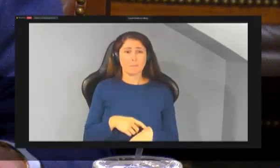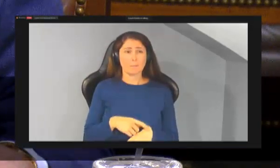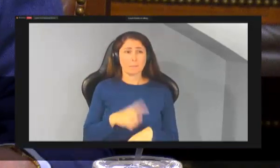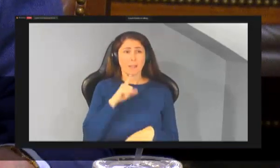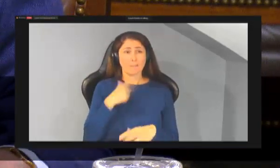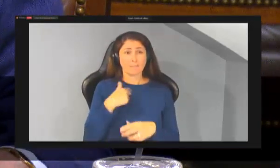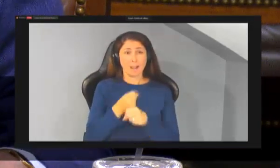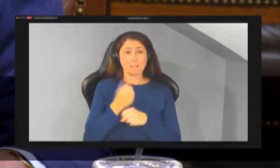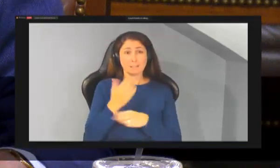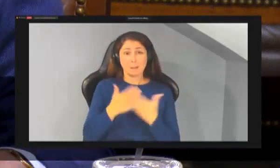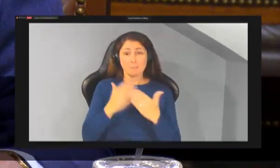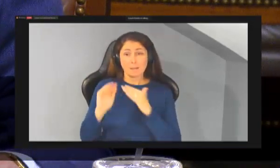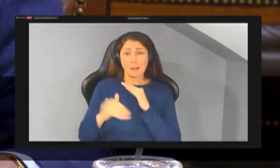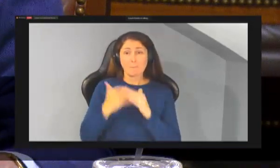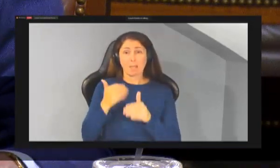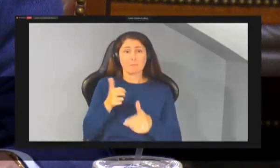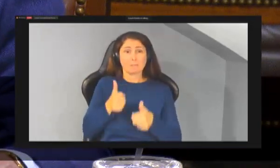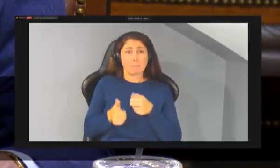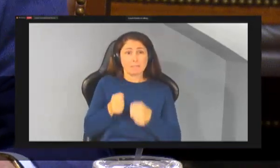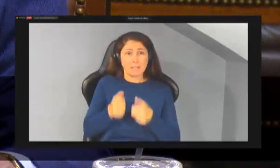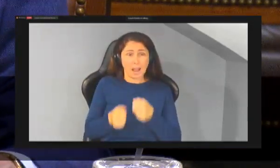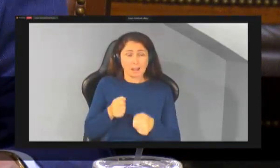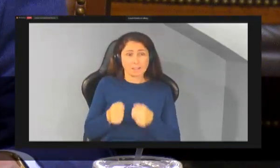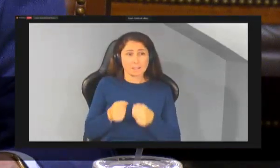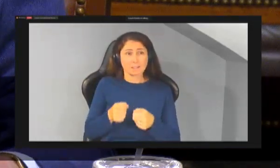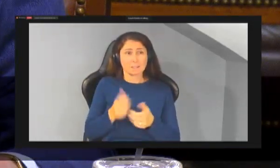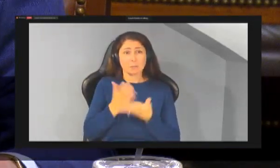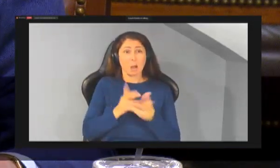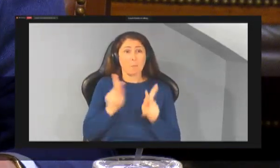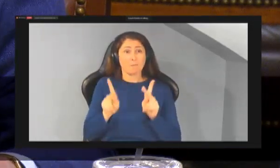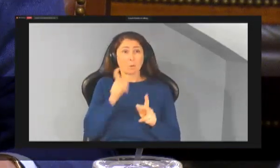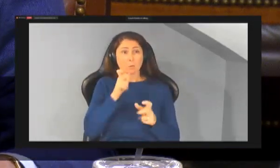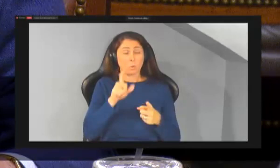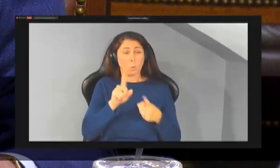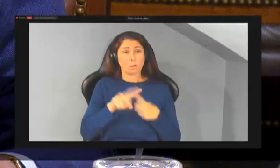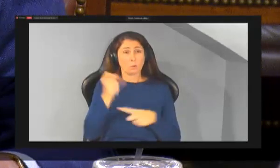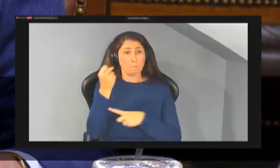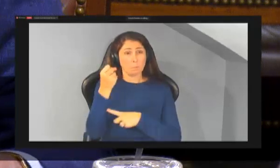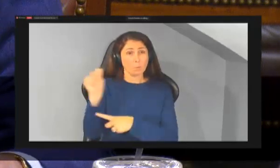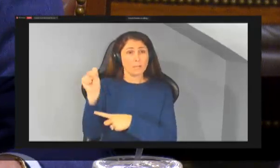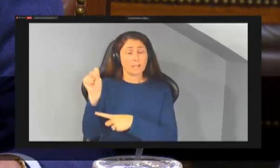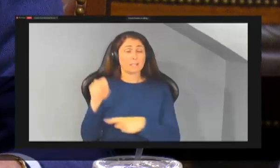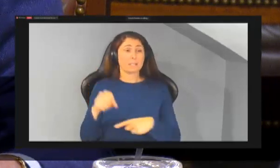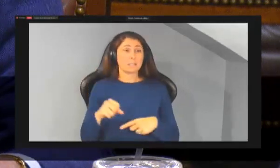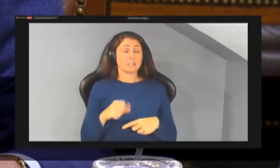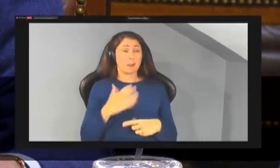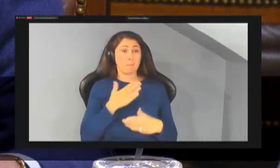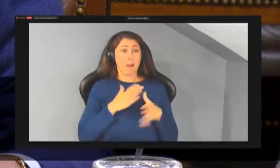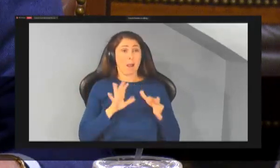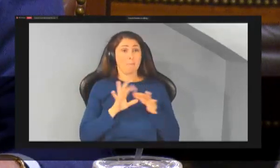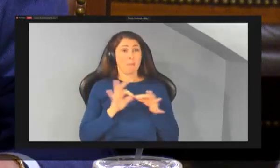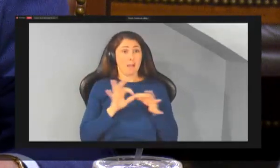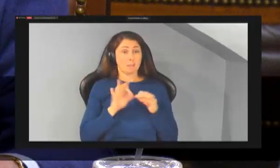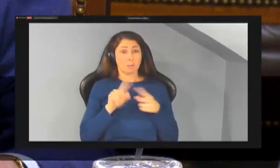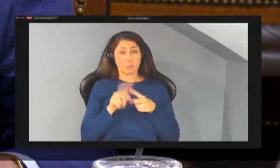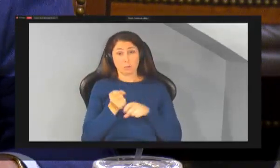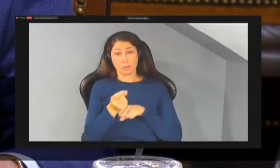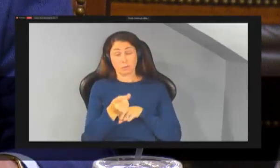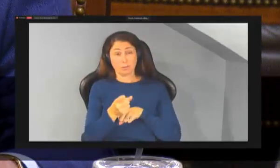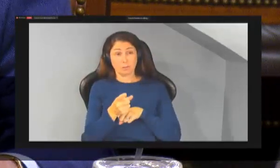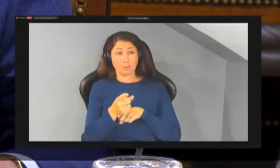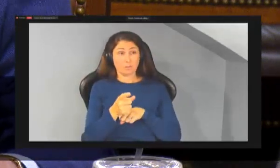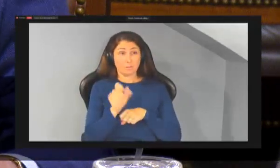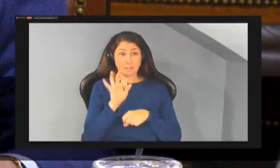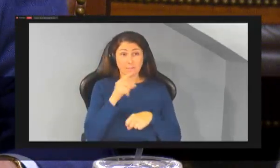some texts today, you know, from some folks that want to protest this. And my message to them would be, you know, if you eat beef or